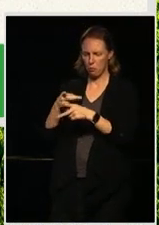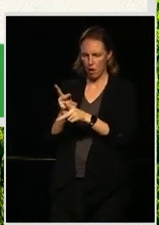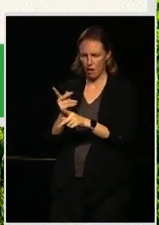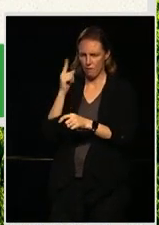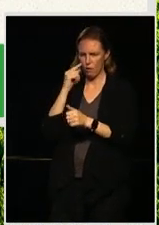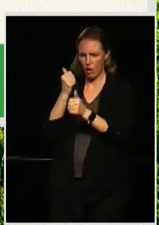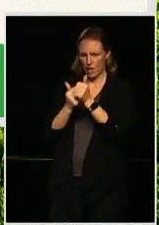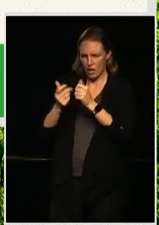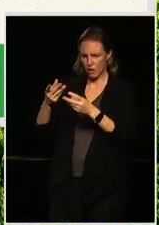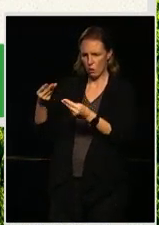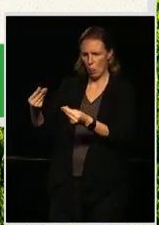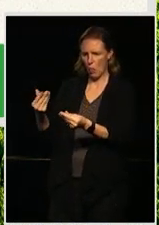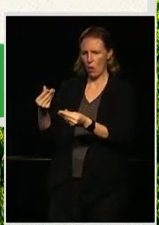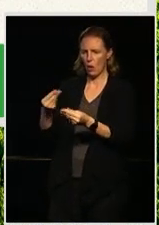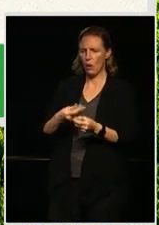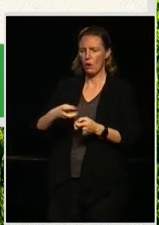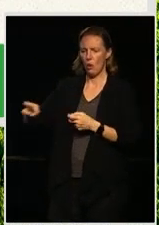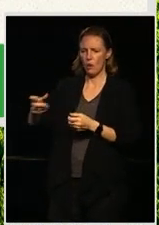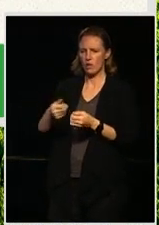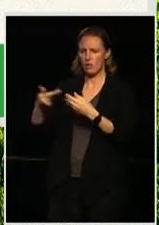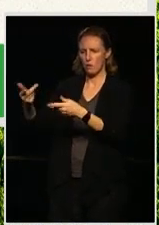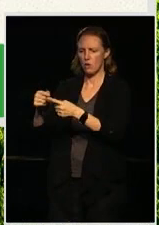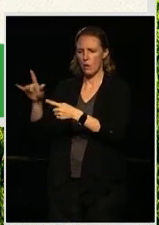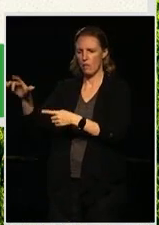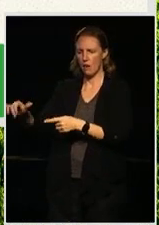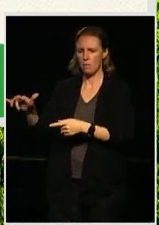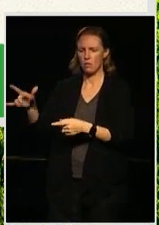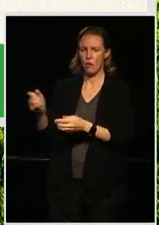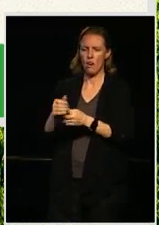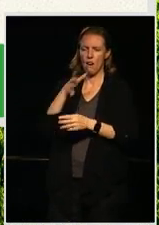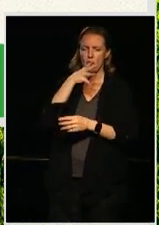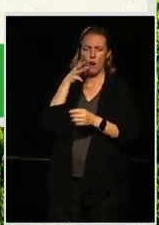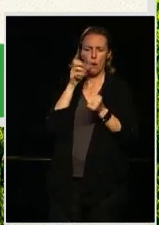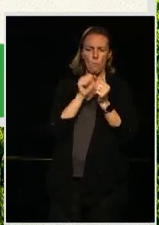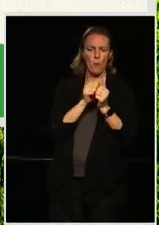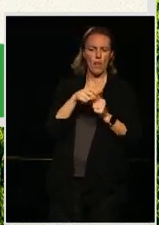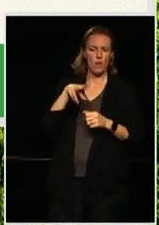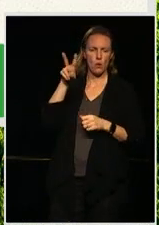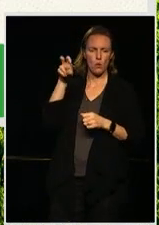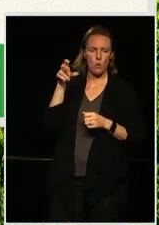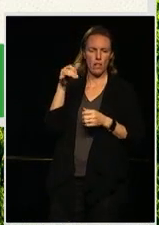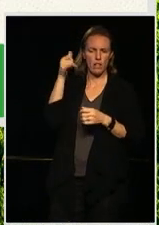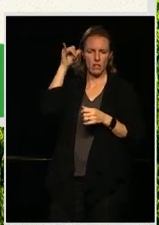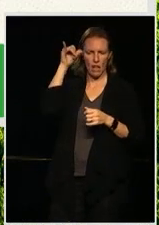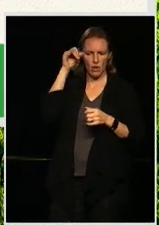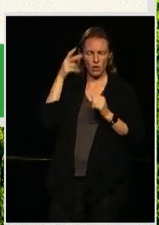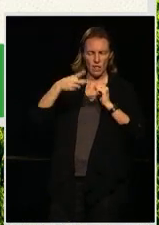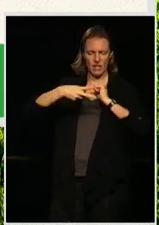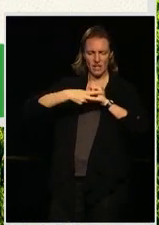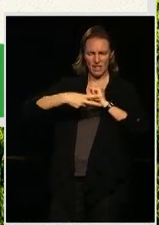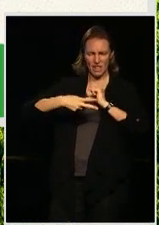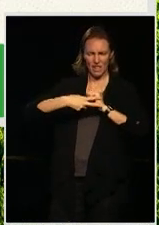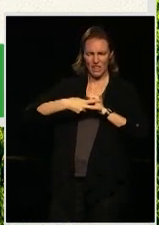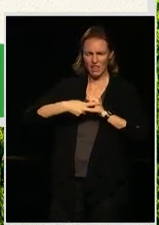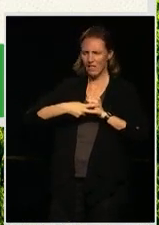their place. The farm with 200 cows save